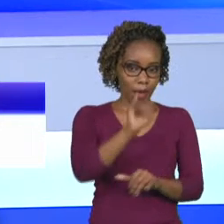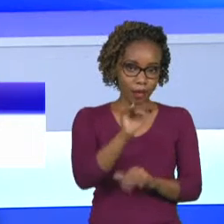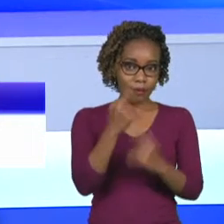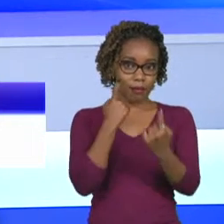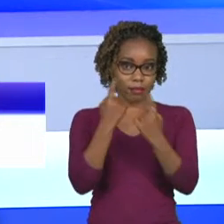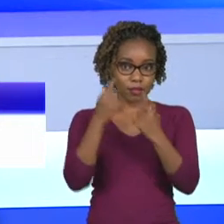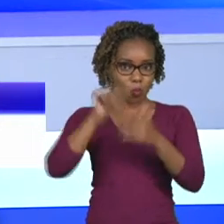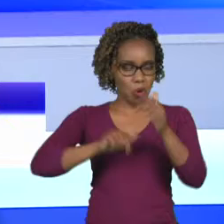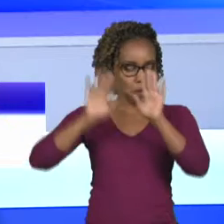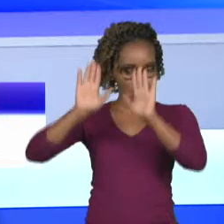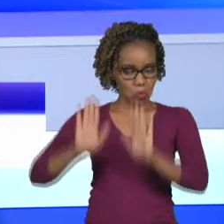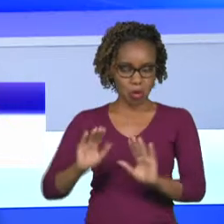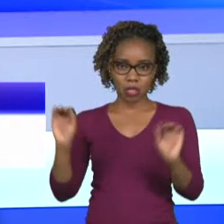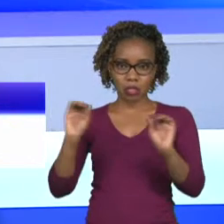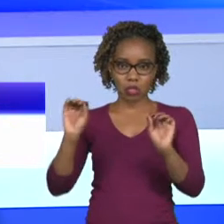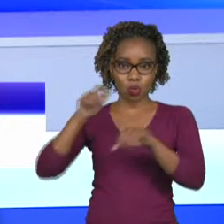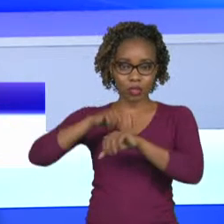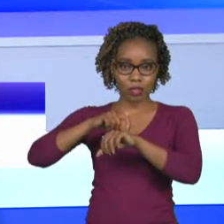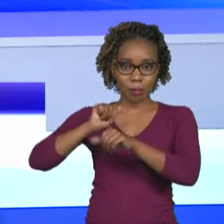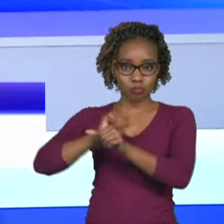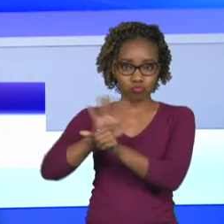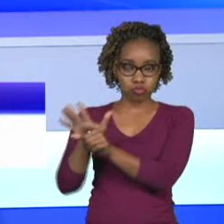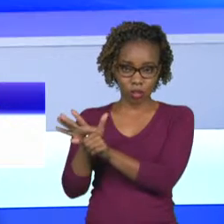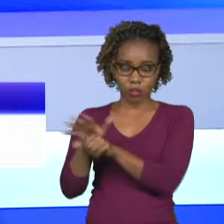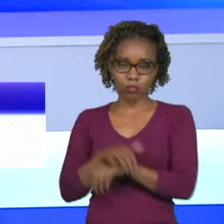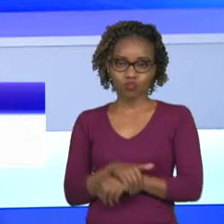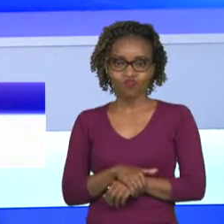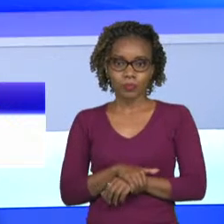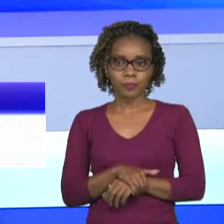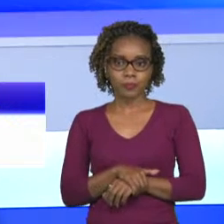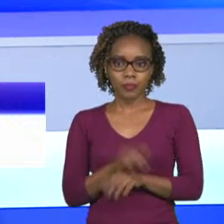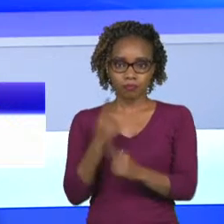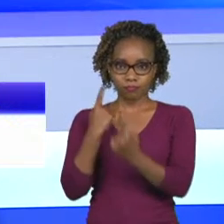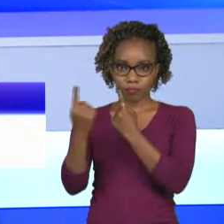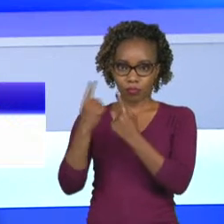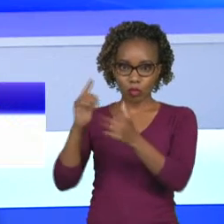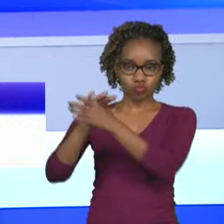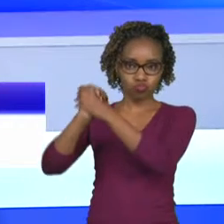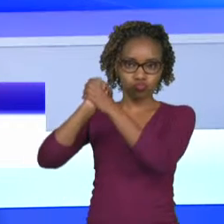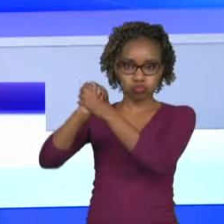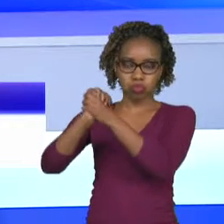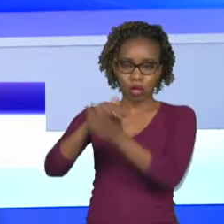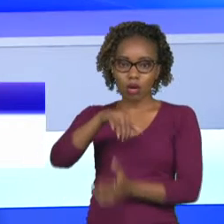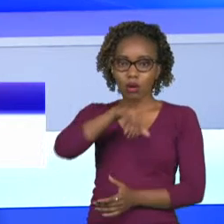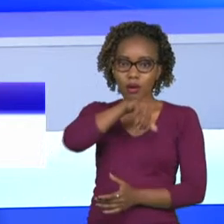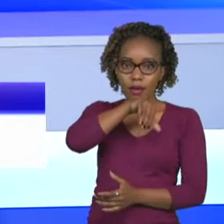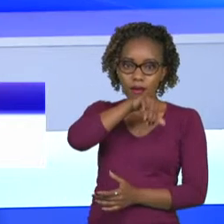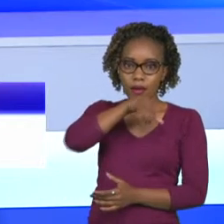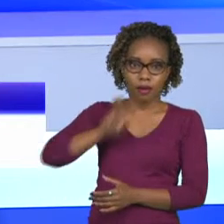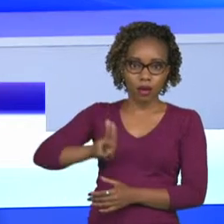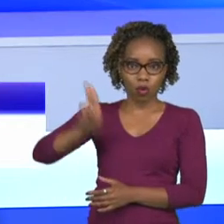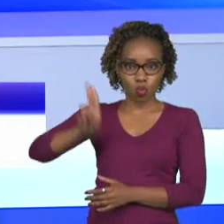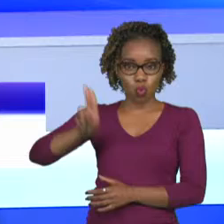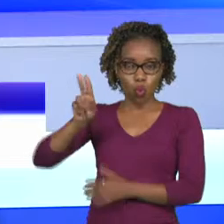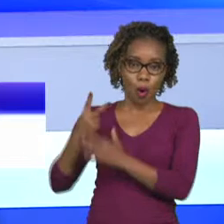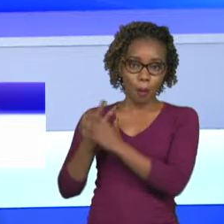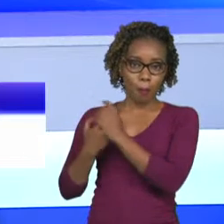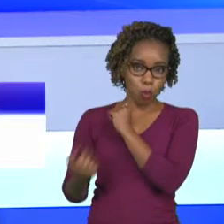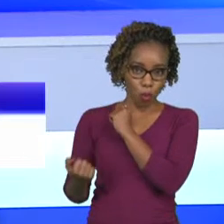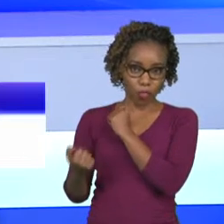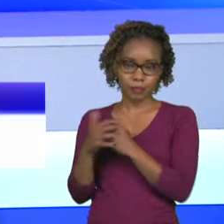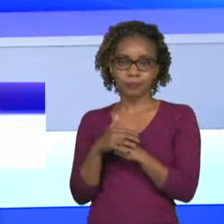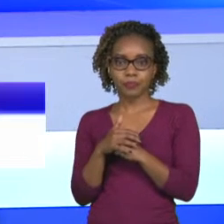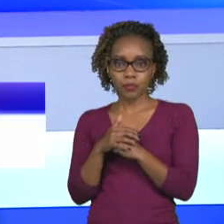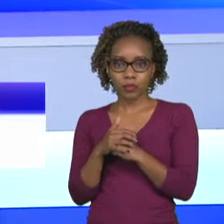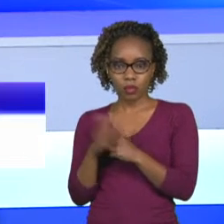it unimportant during the COVID-19 pandemic. They have called handshake partners President Uhuru Kenyatta and ODM Boswell Odinga to